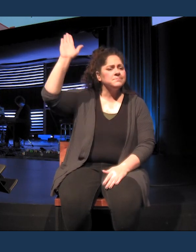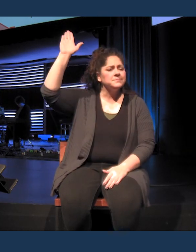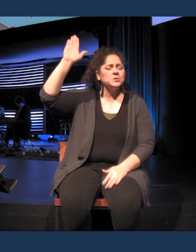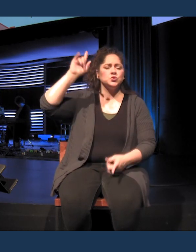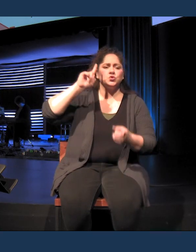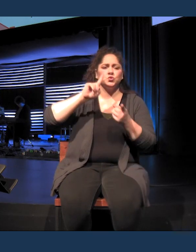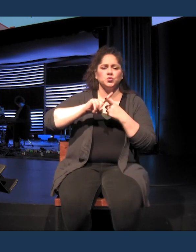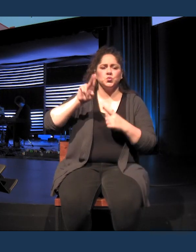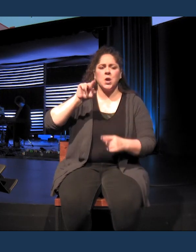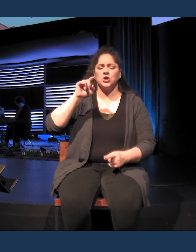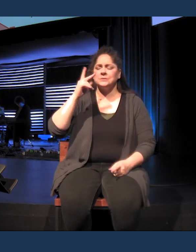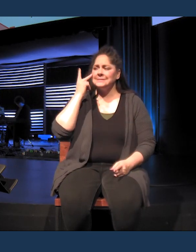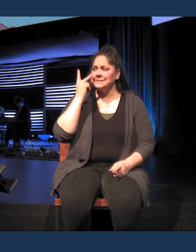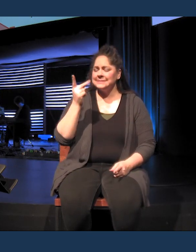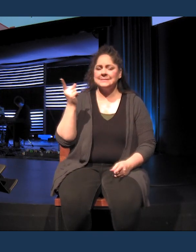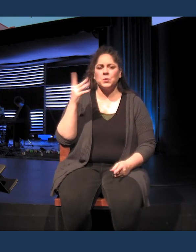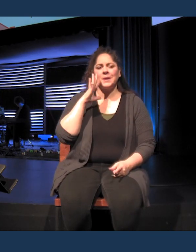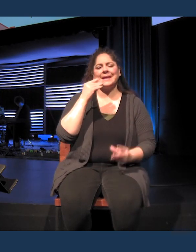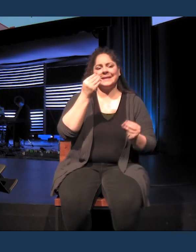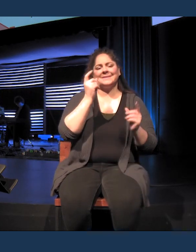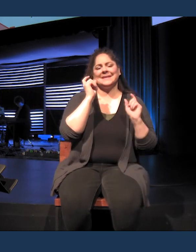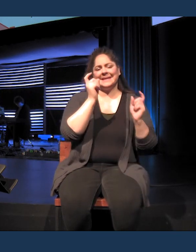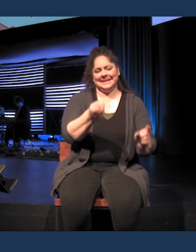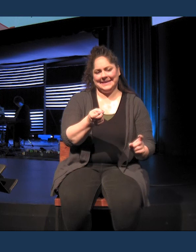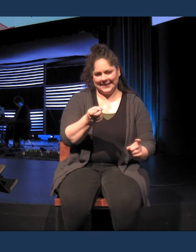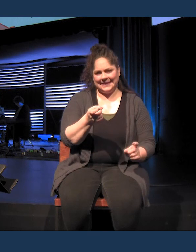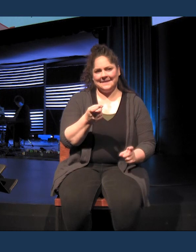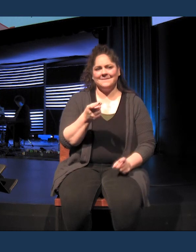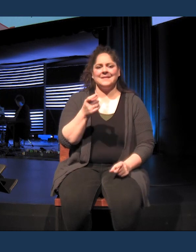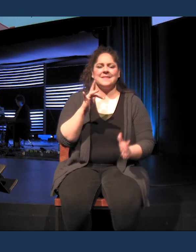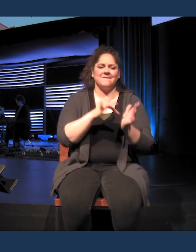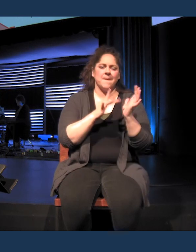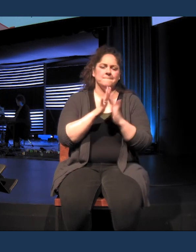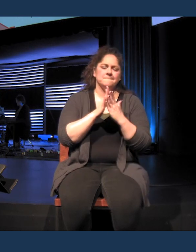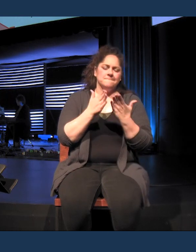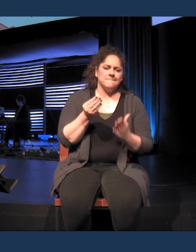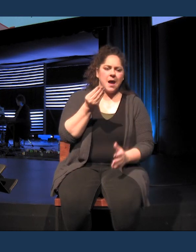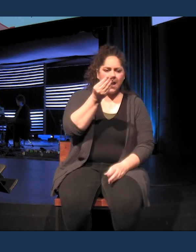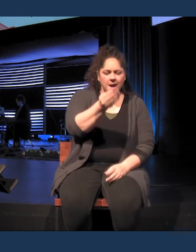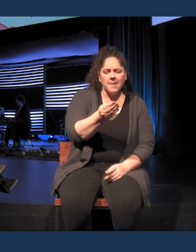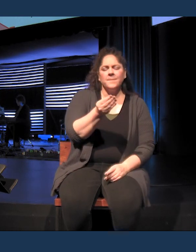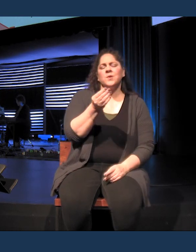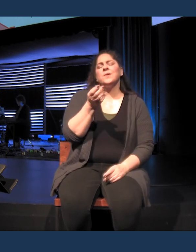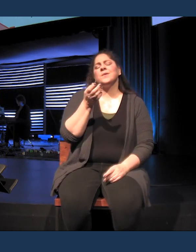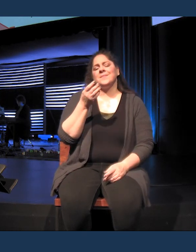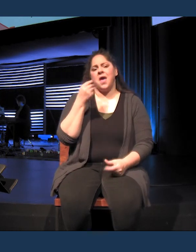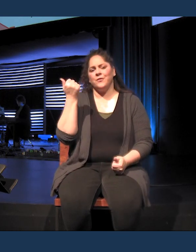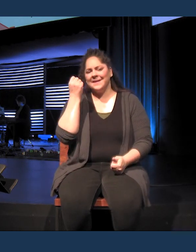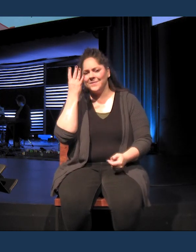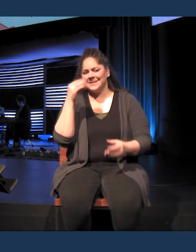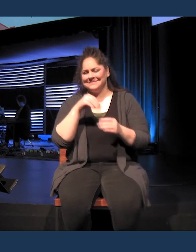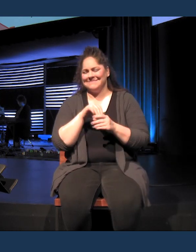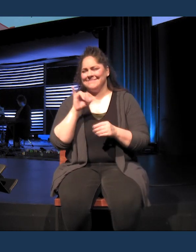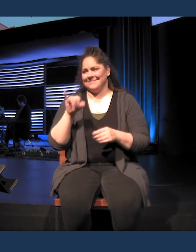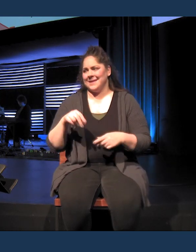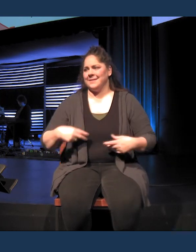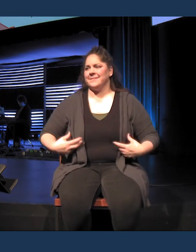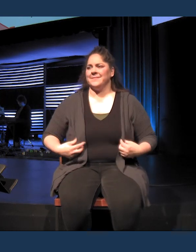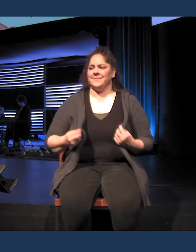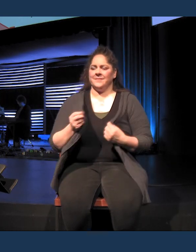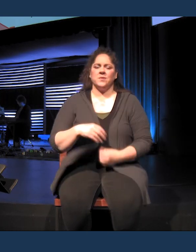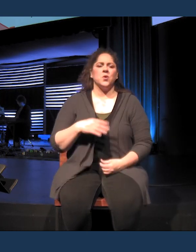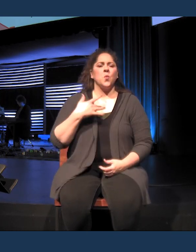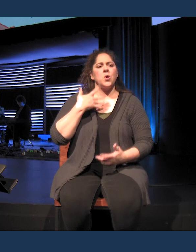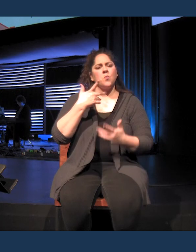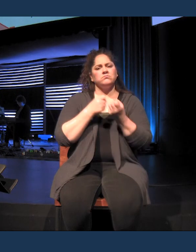air until an usher sees you? We have a gift that we'd like to give you. There's a Bible in this gift, some other information. We want to walk